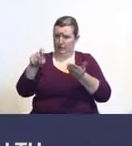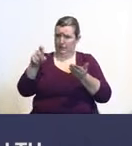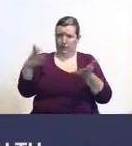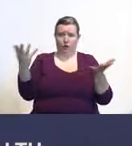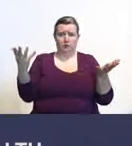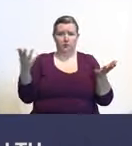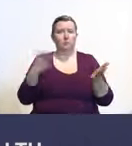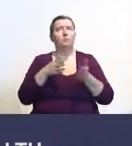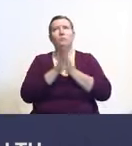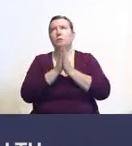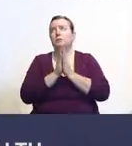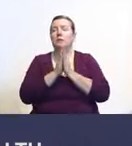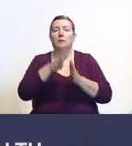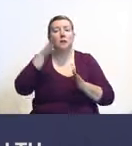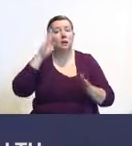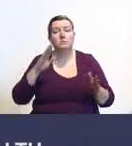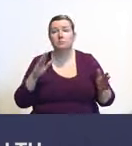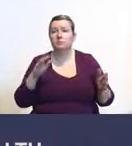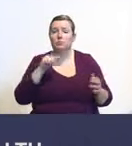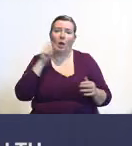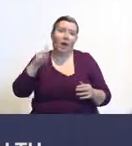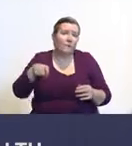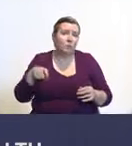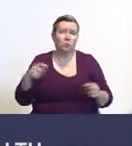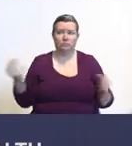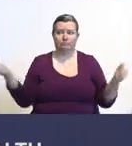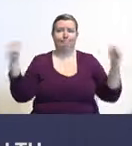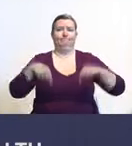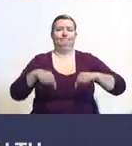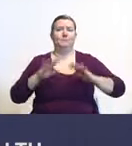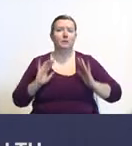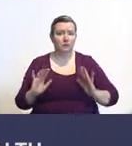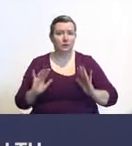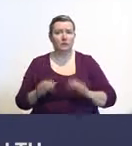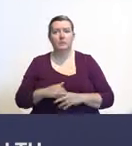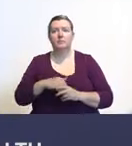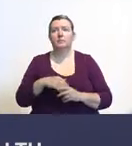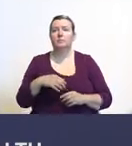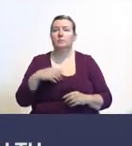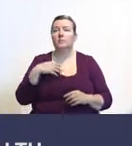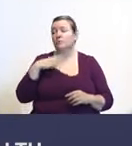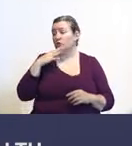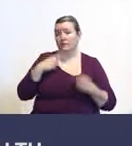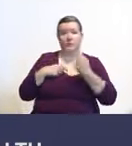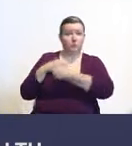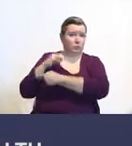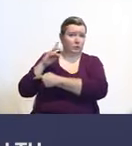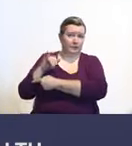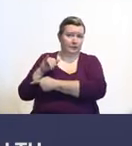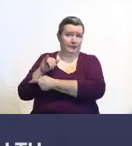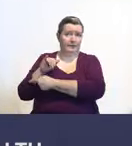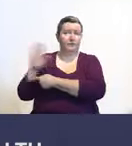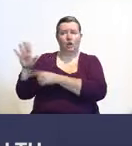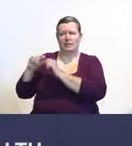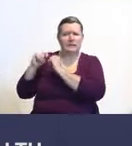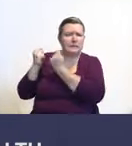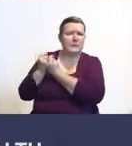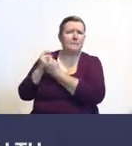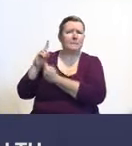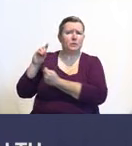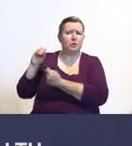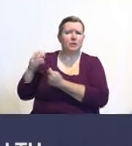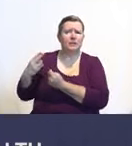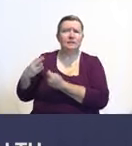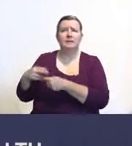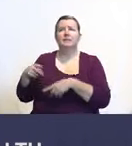not arise. I know I can speak for Judy and Ed and their teams, and Tina and hers in absentia, and